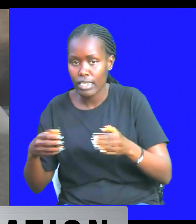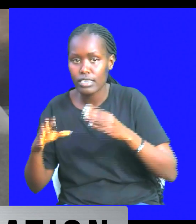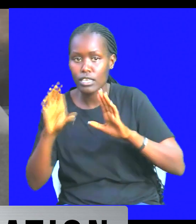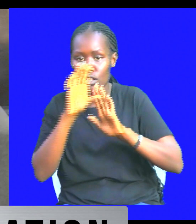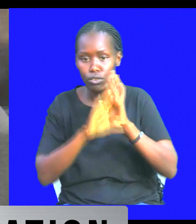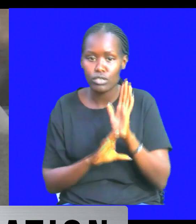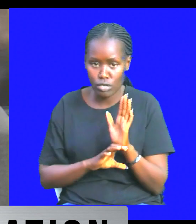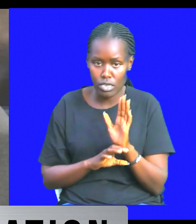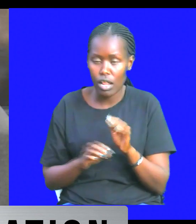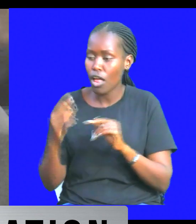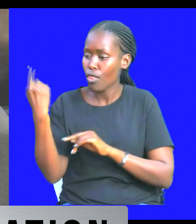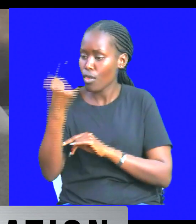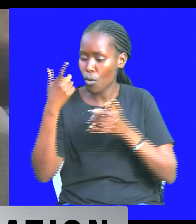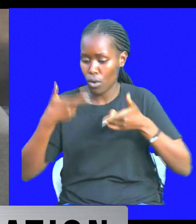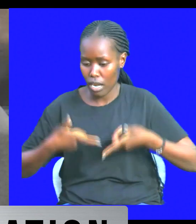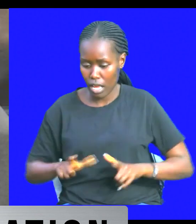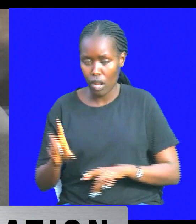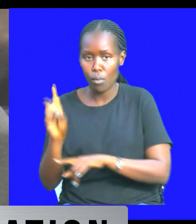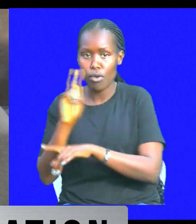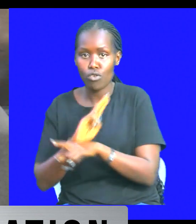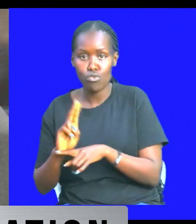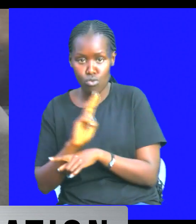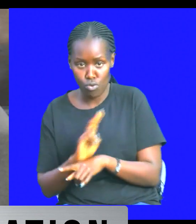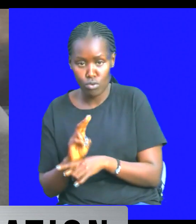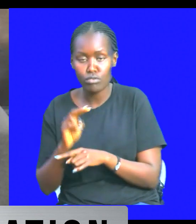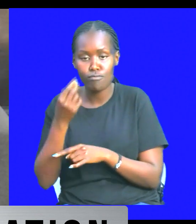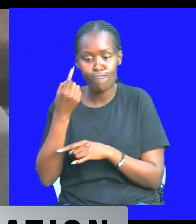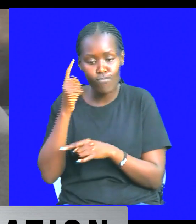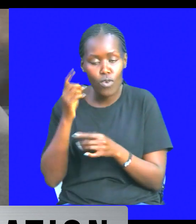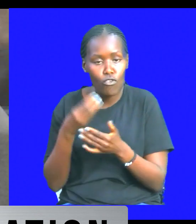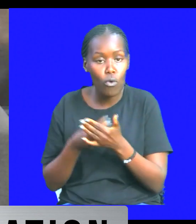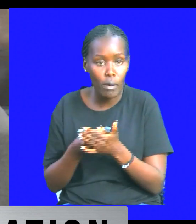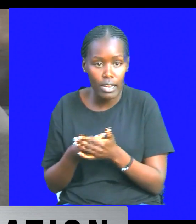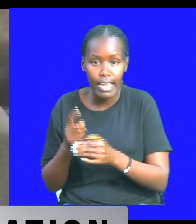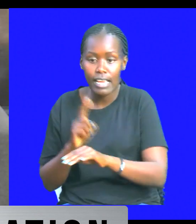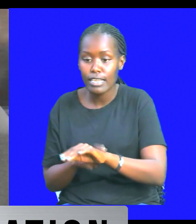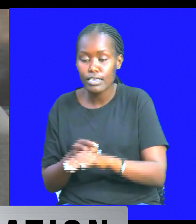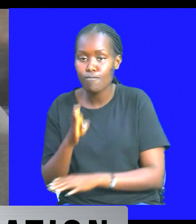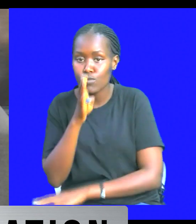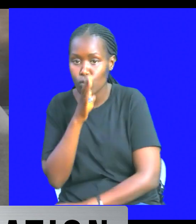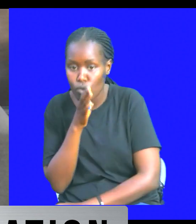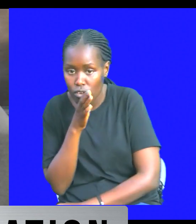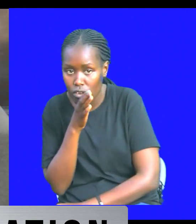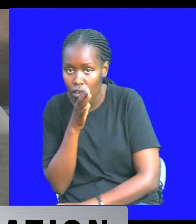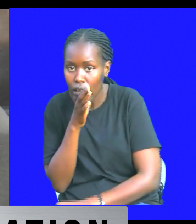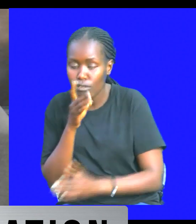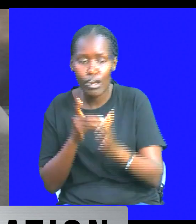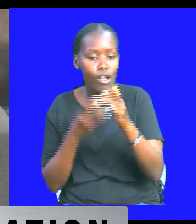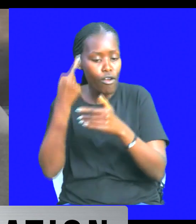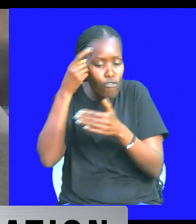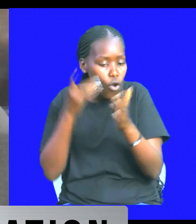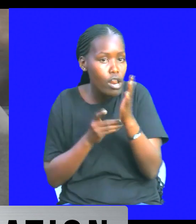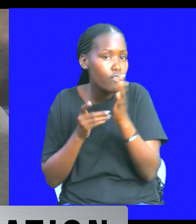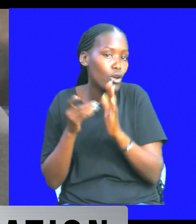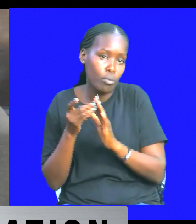The only allowable use of money when it is borrowed is supposed to be development. So